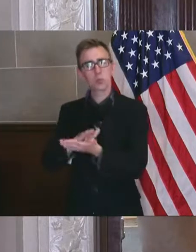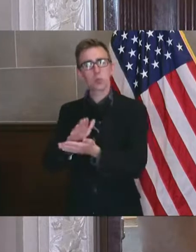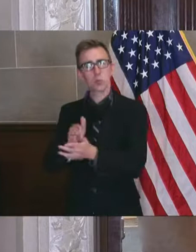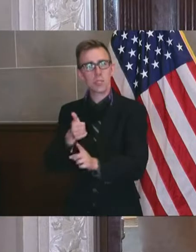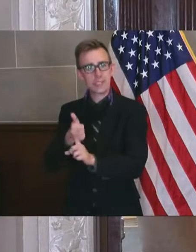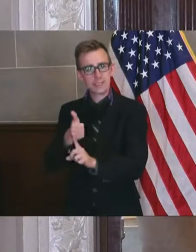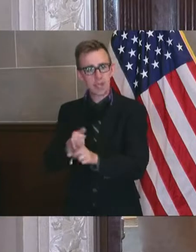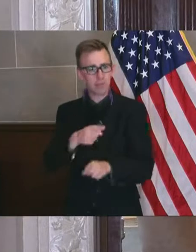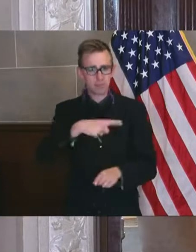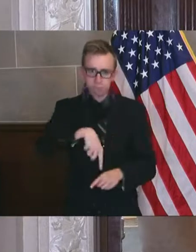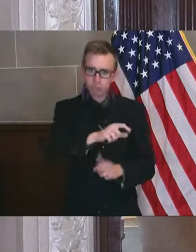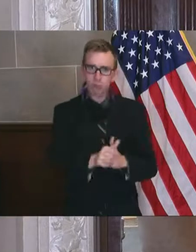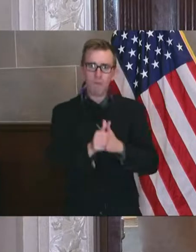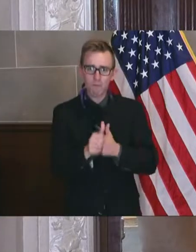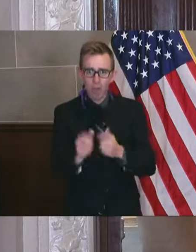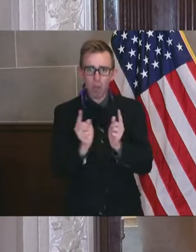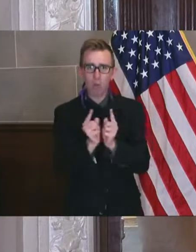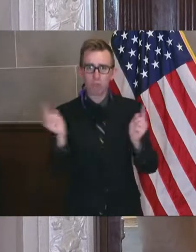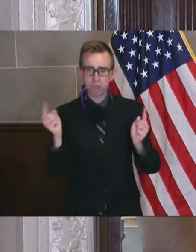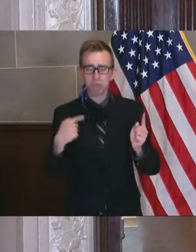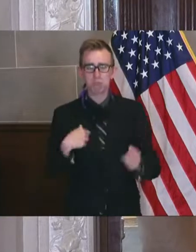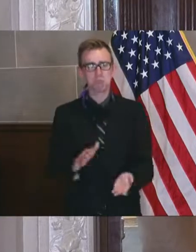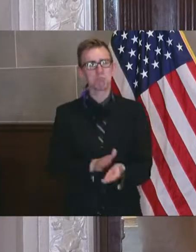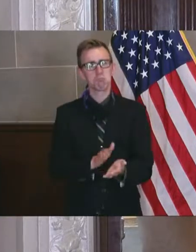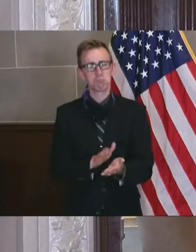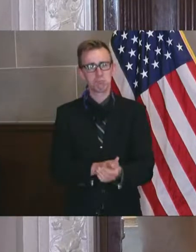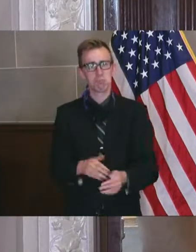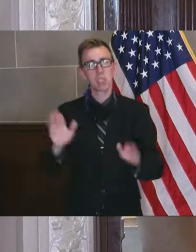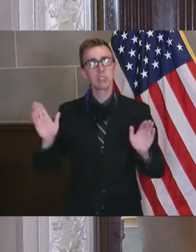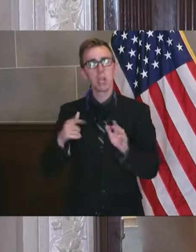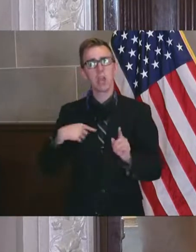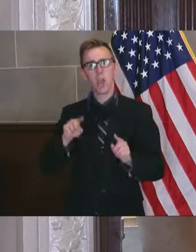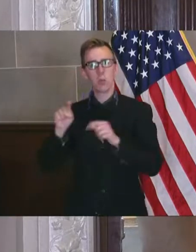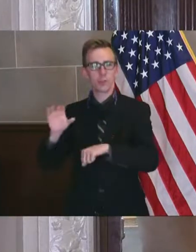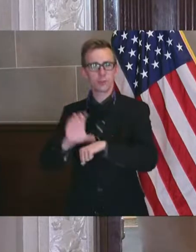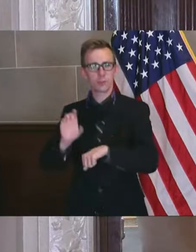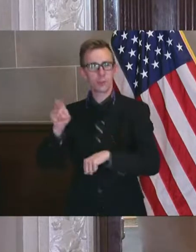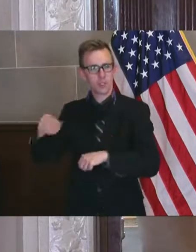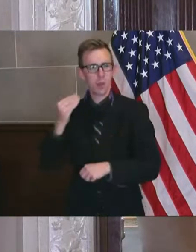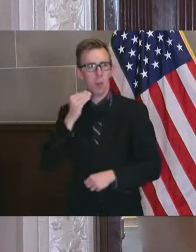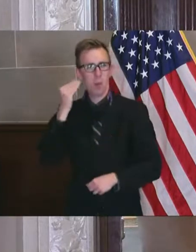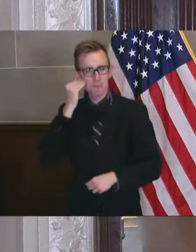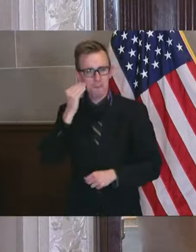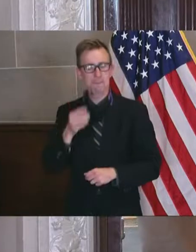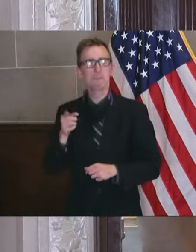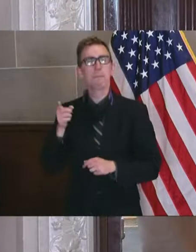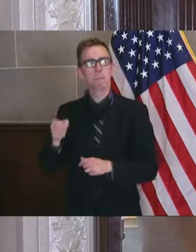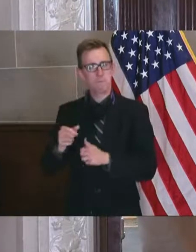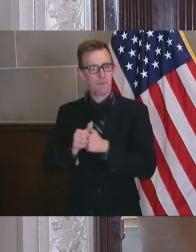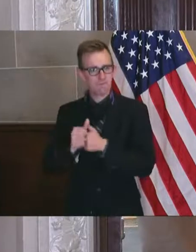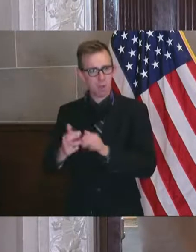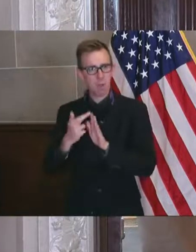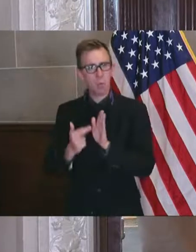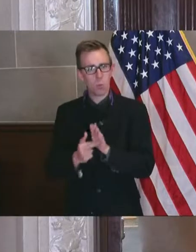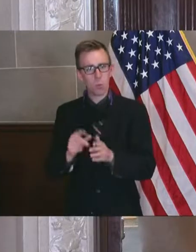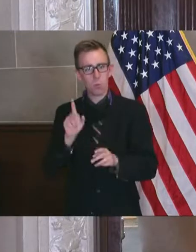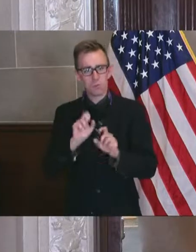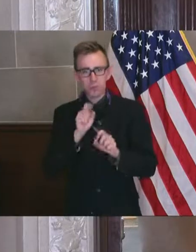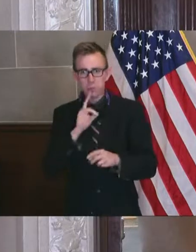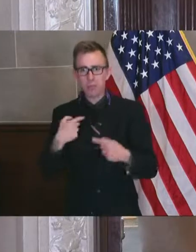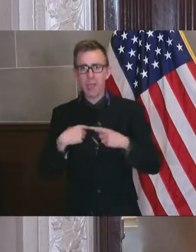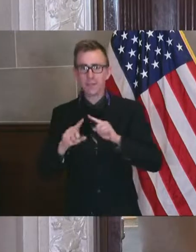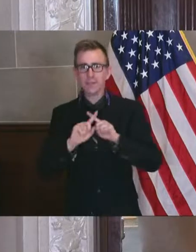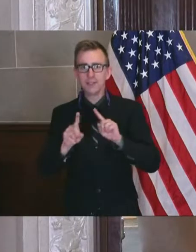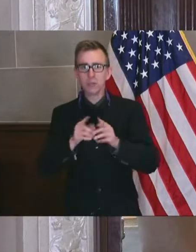itself. On Sunday, I attended church back home. Again, they have accommodated to get people back into church by having 3